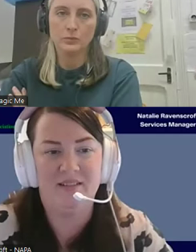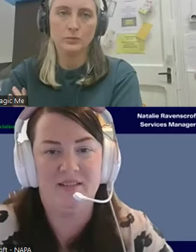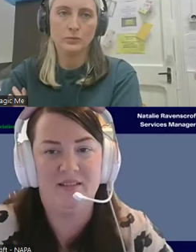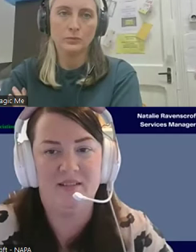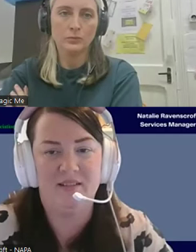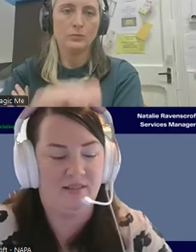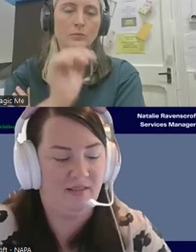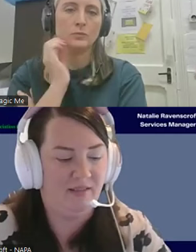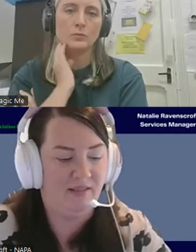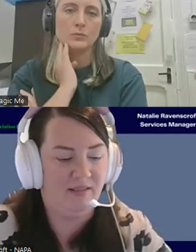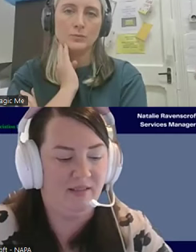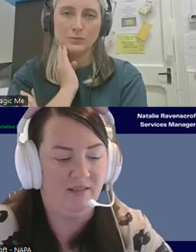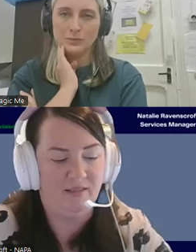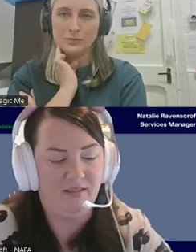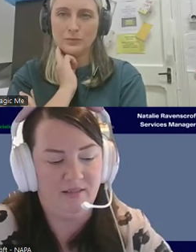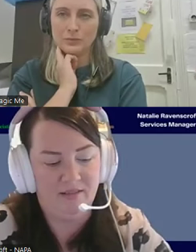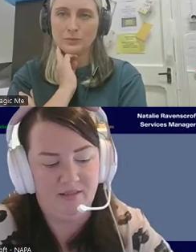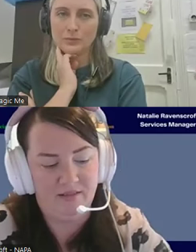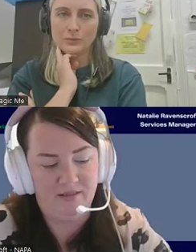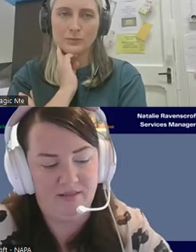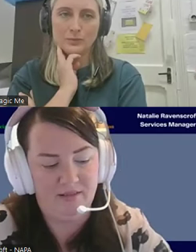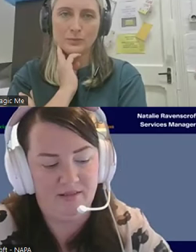peer learning program website.